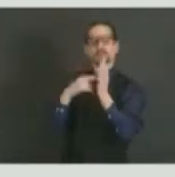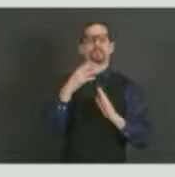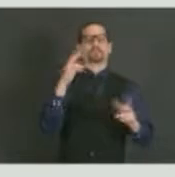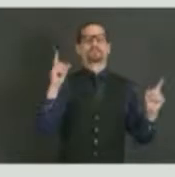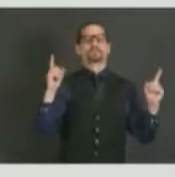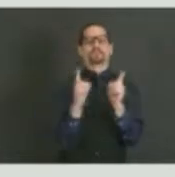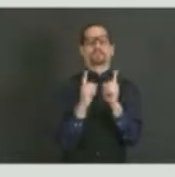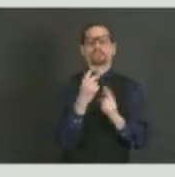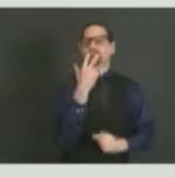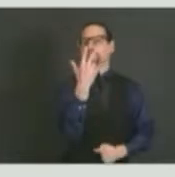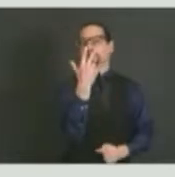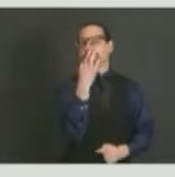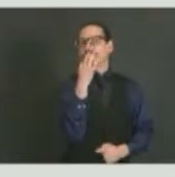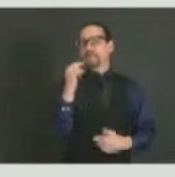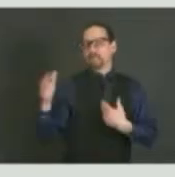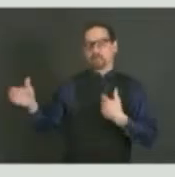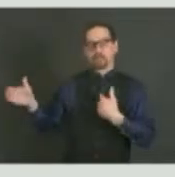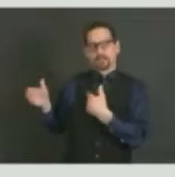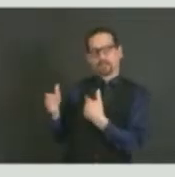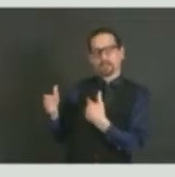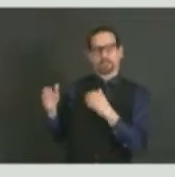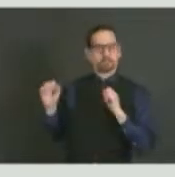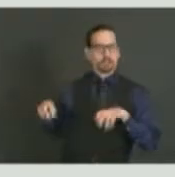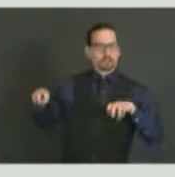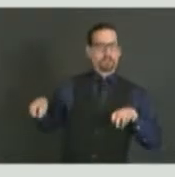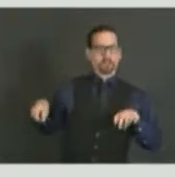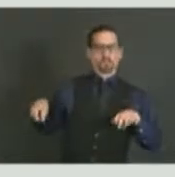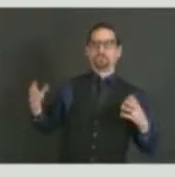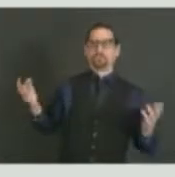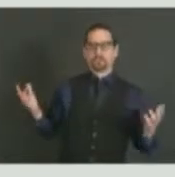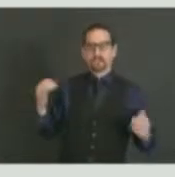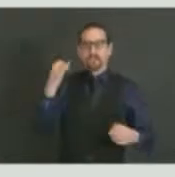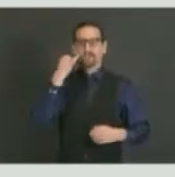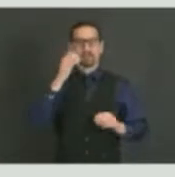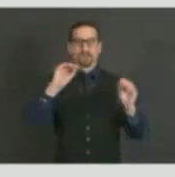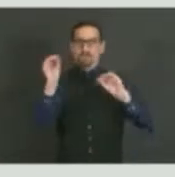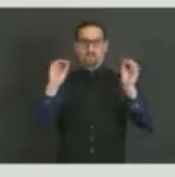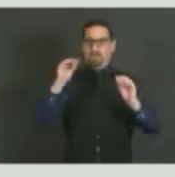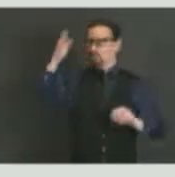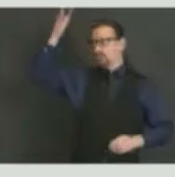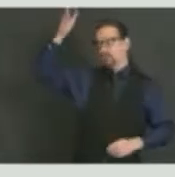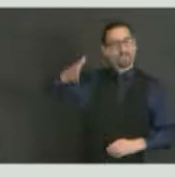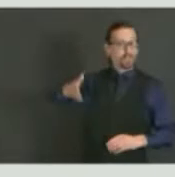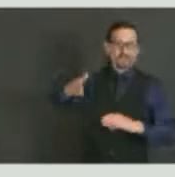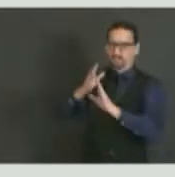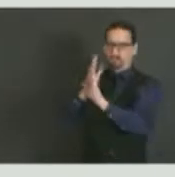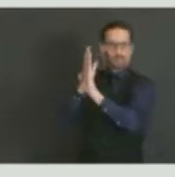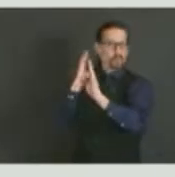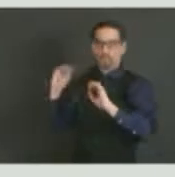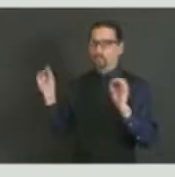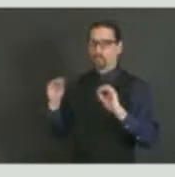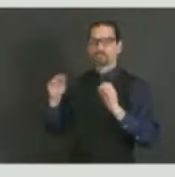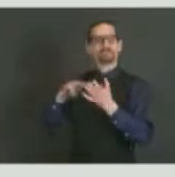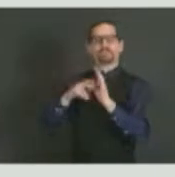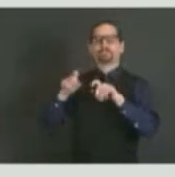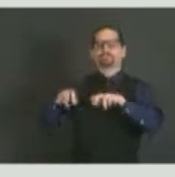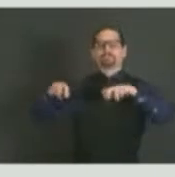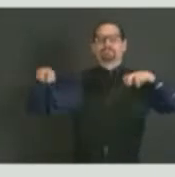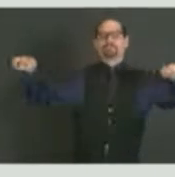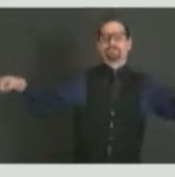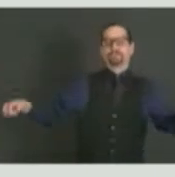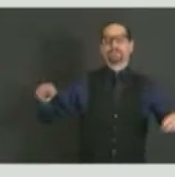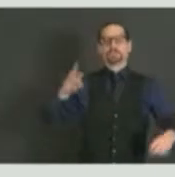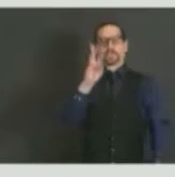is in use at that bar. I want to thank all involved in helping to arrive at those